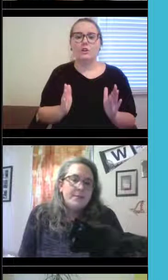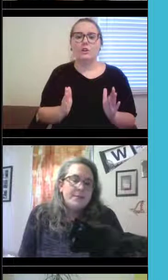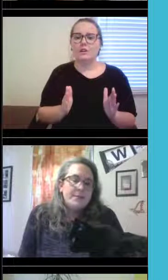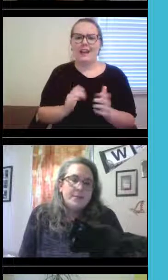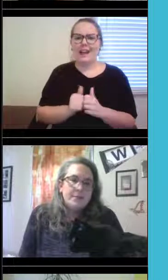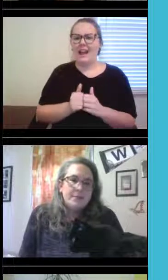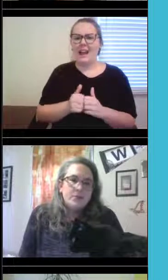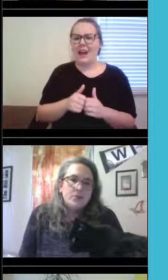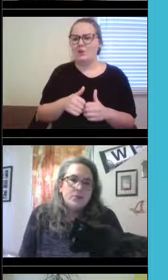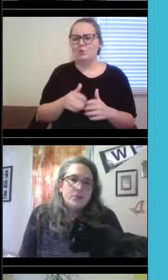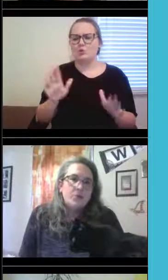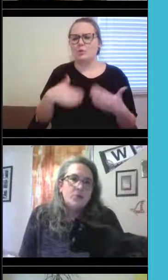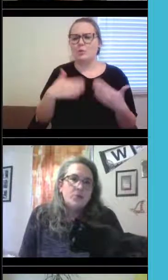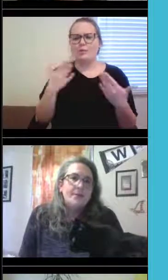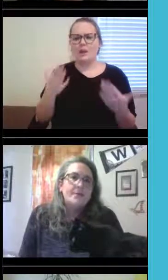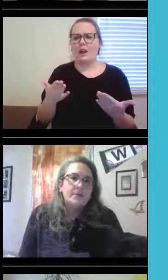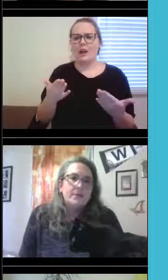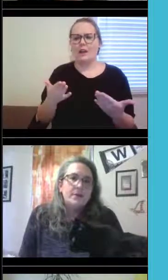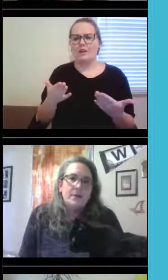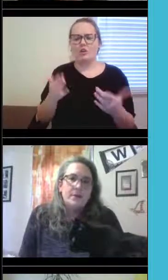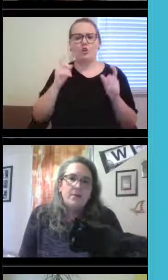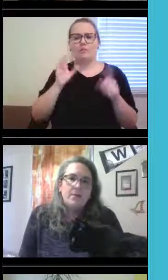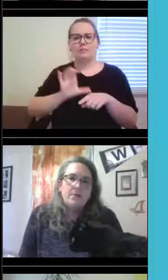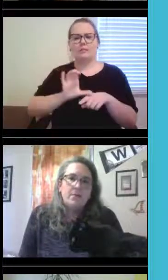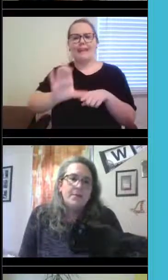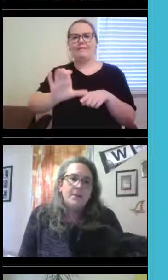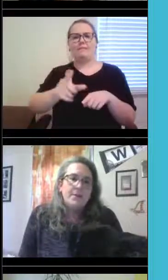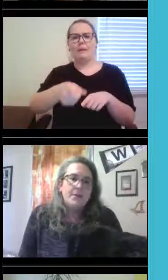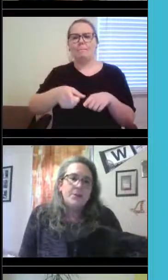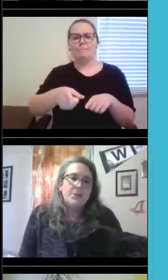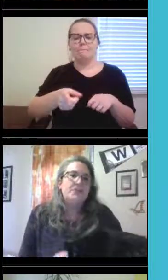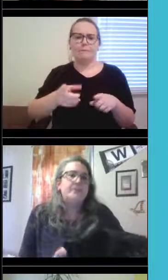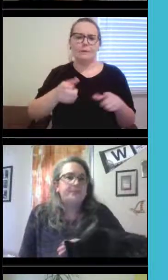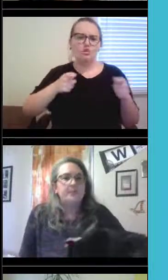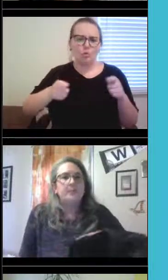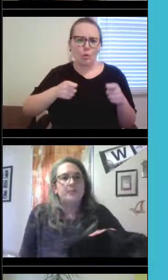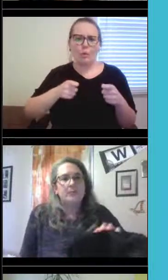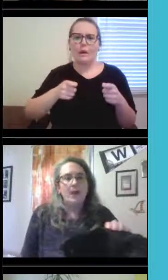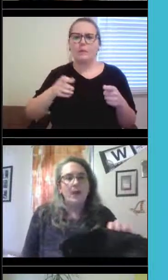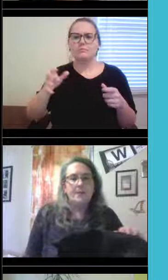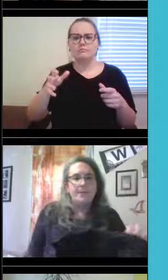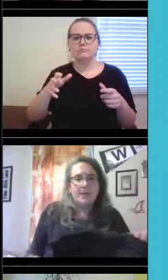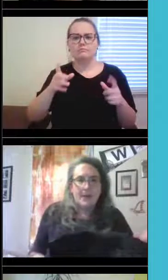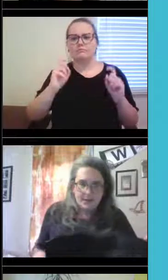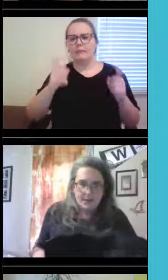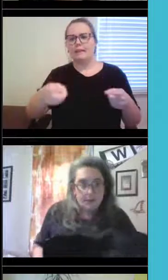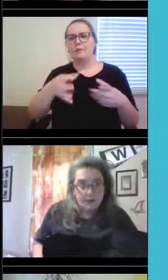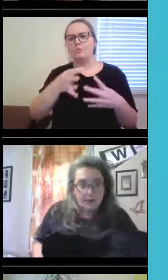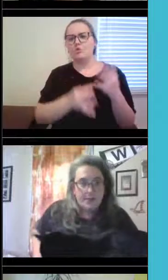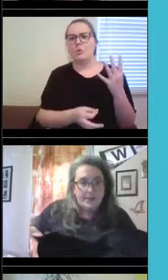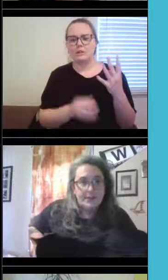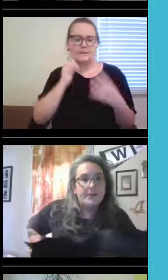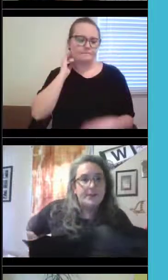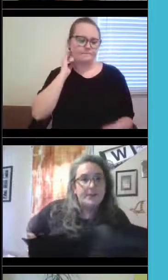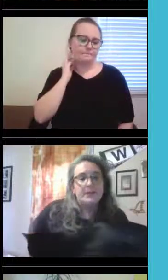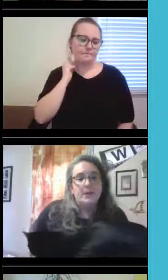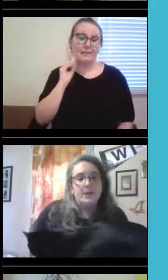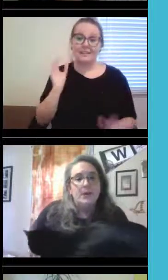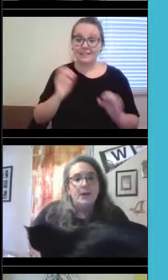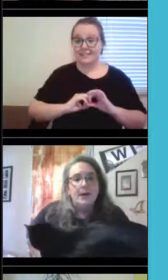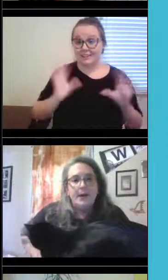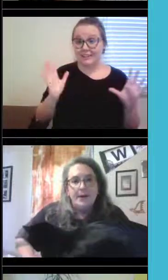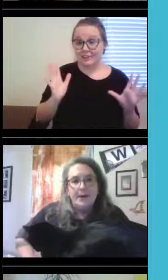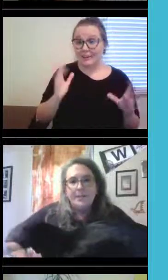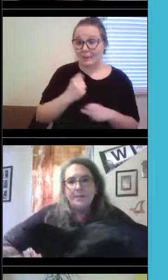help give them a sense of control and choice in everything that we do, because it clearly makes a